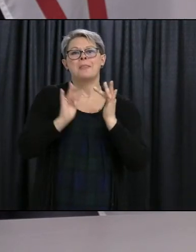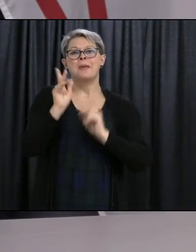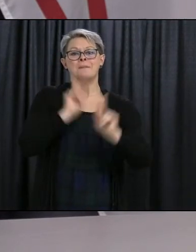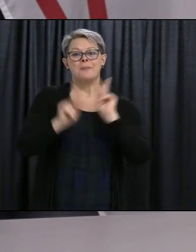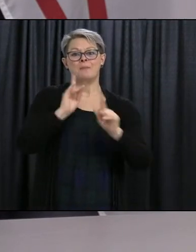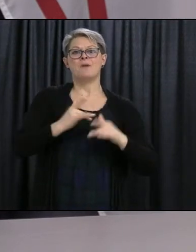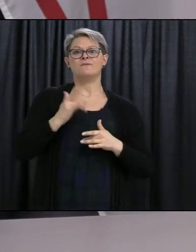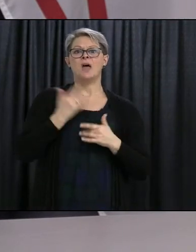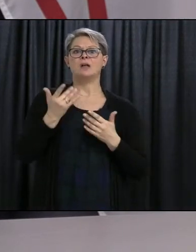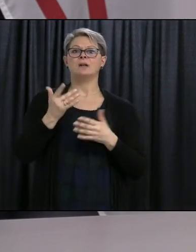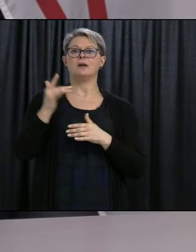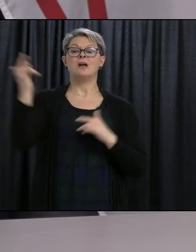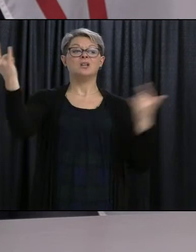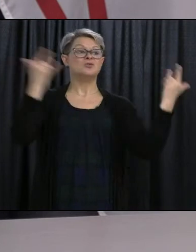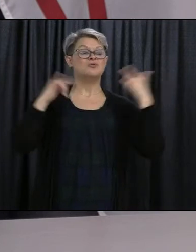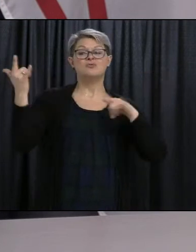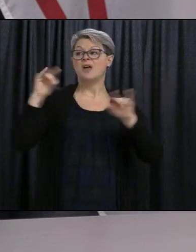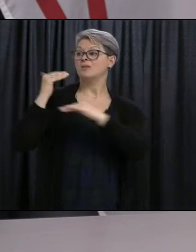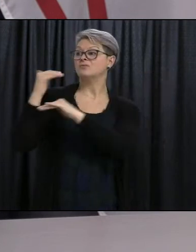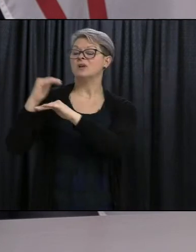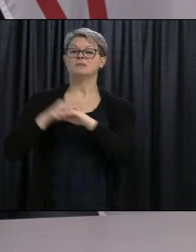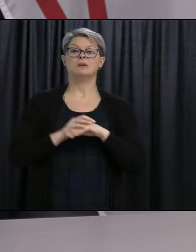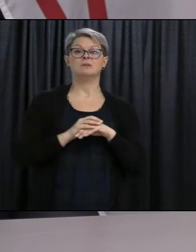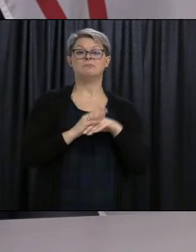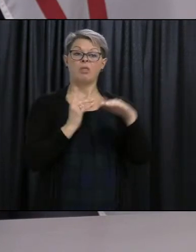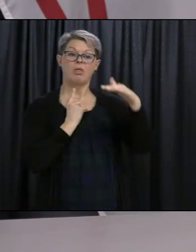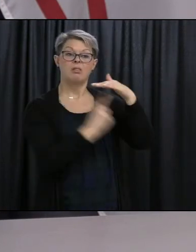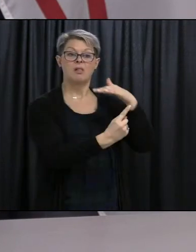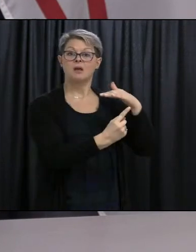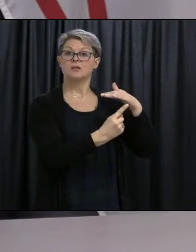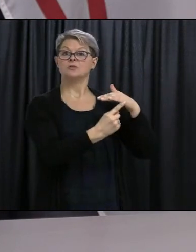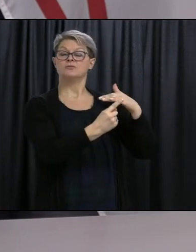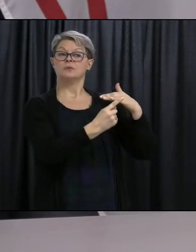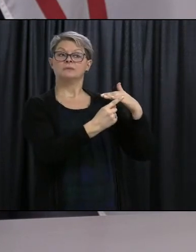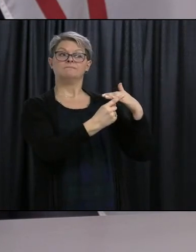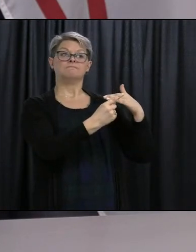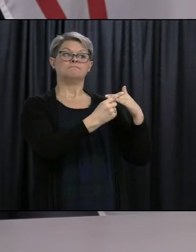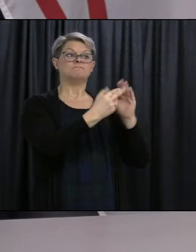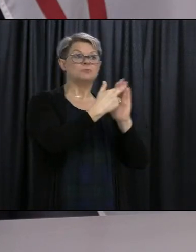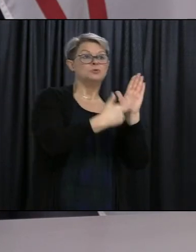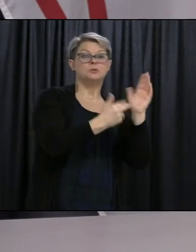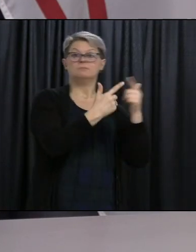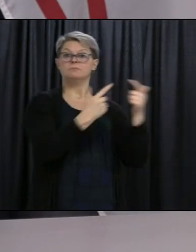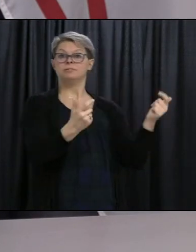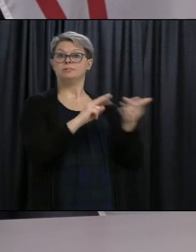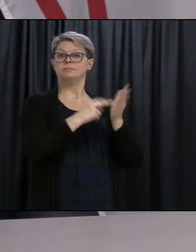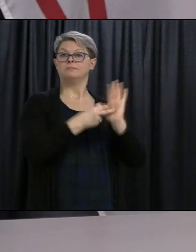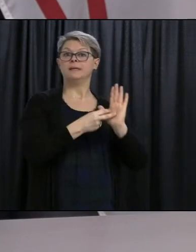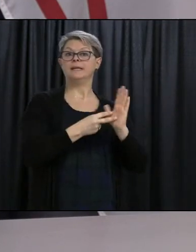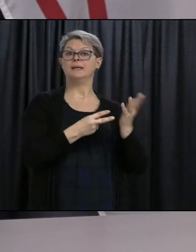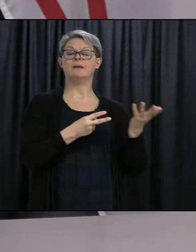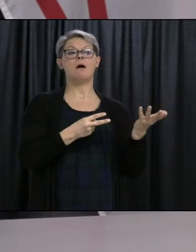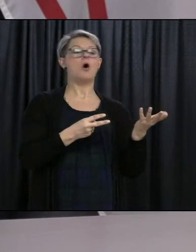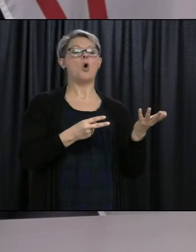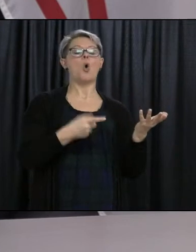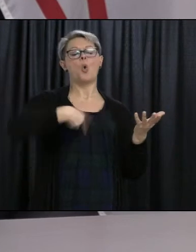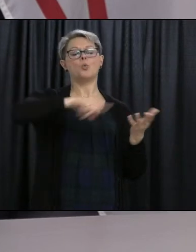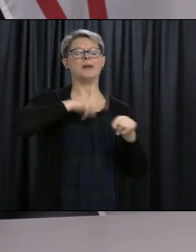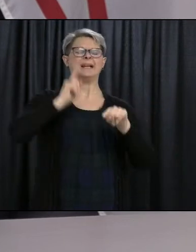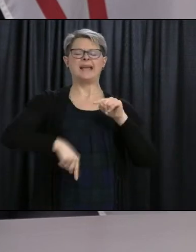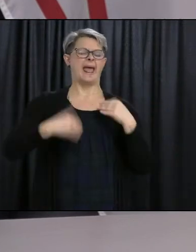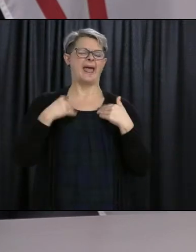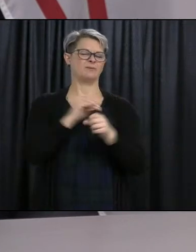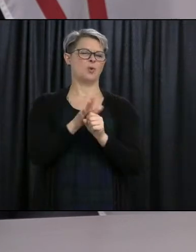travel restrictions, the isolation requirements when people came in made us immune, and it doesn't, and it didn't,